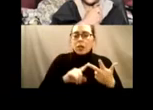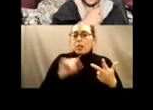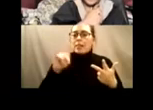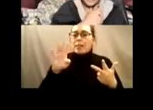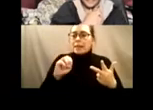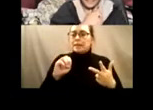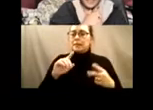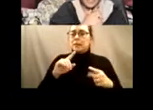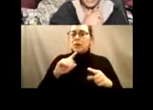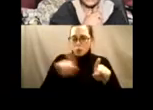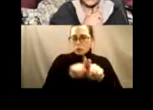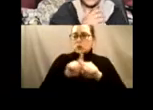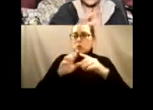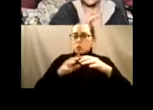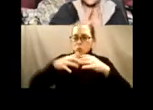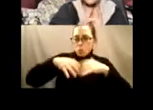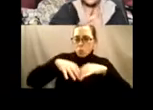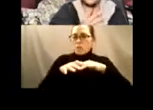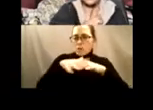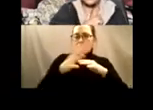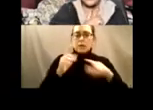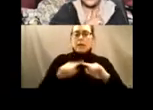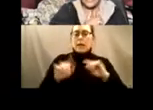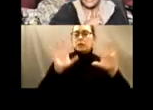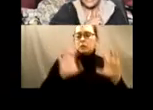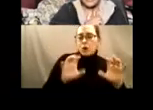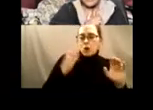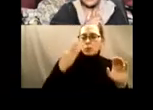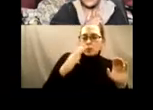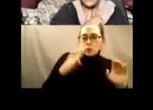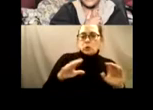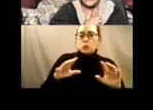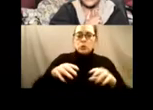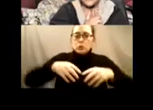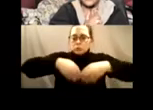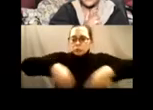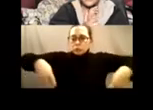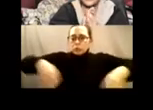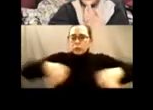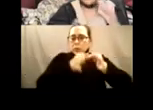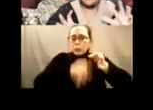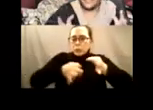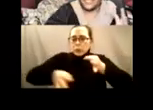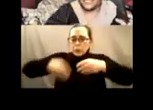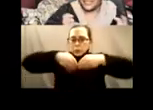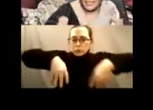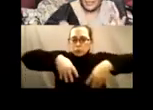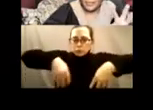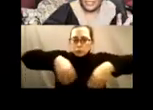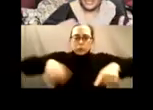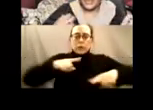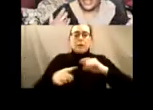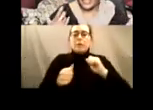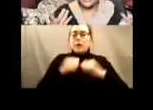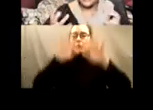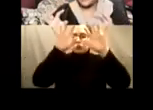it, and it has kind of dark blue and dark black tassels at the bottom. The wool is mostly dark purple,